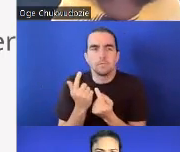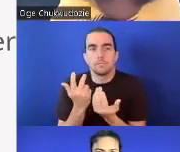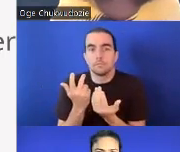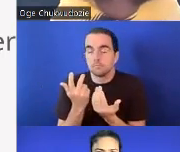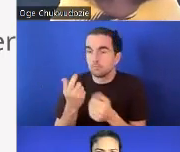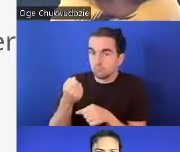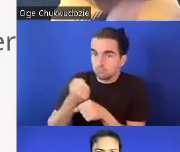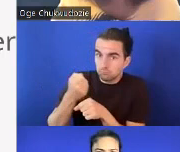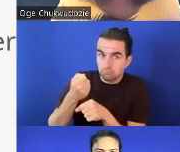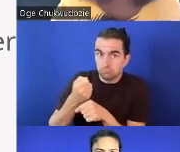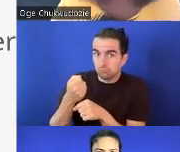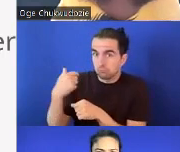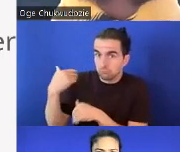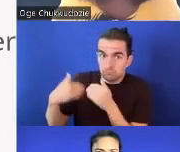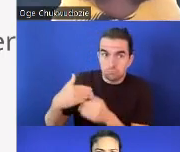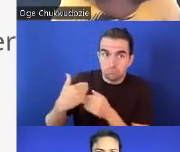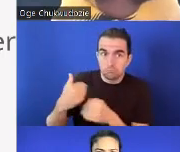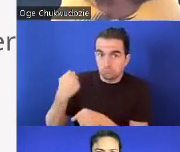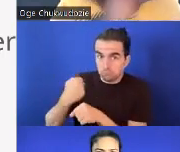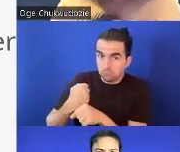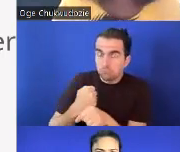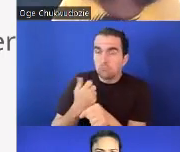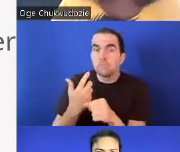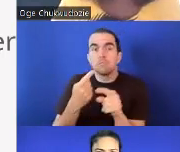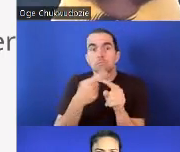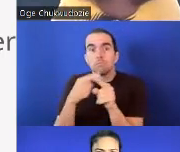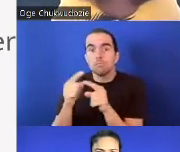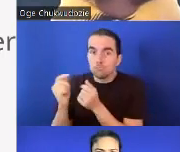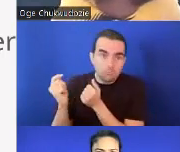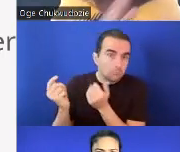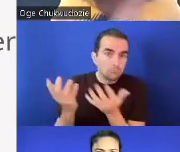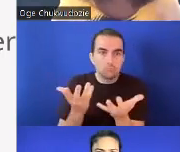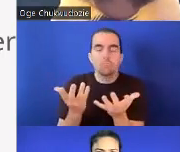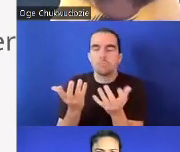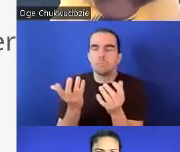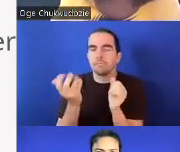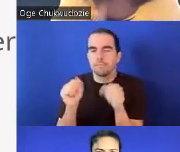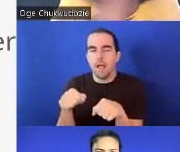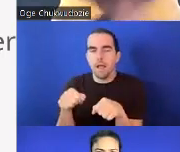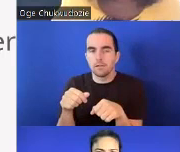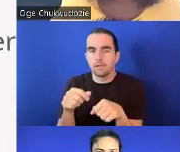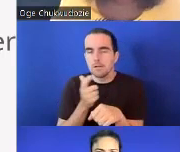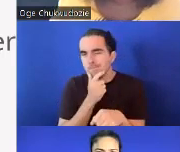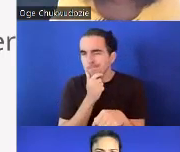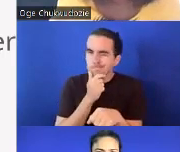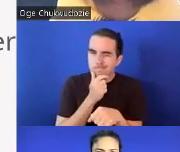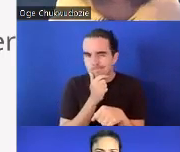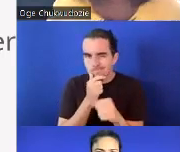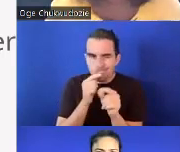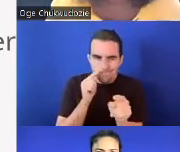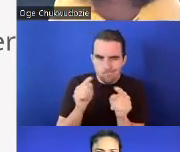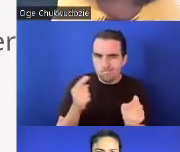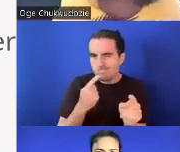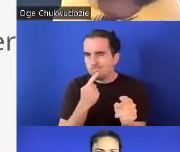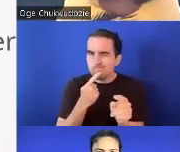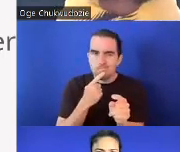know, refer appropriately, and identify with organizations who are doing similar work, and then you will refer when there is